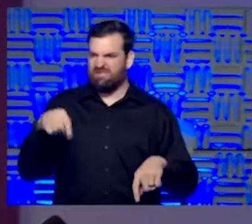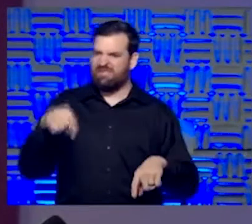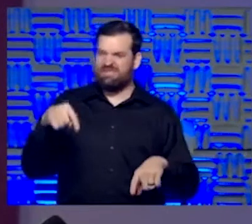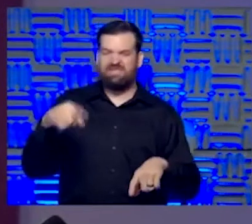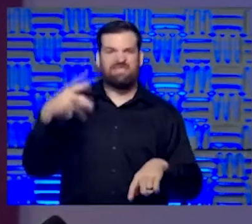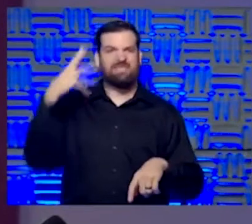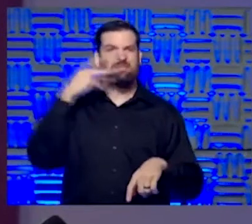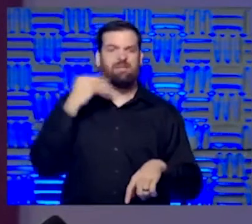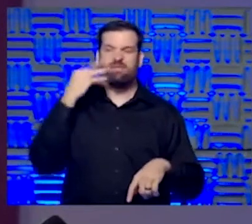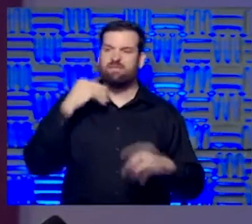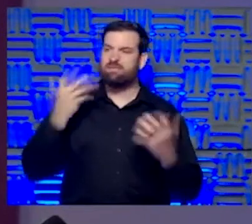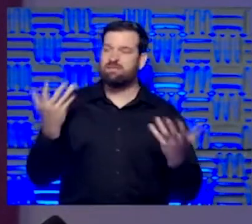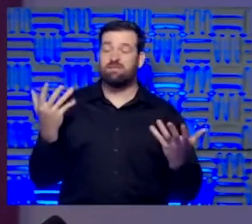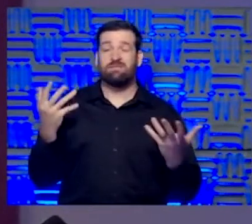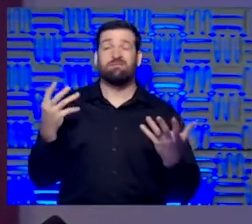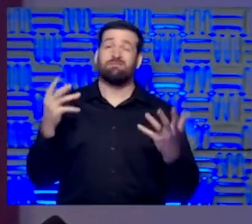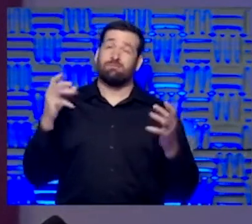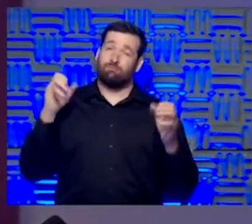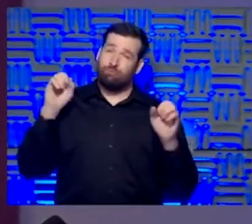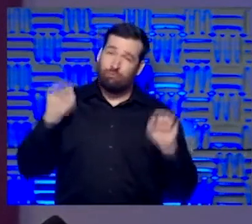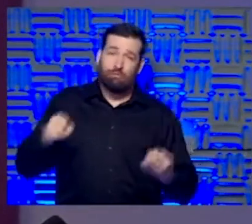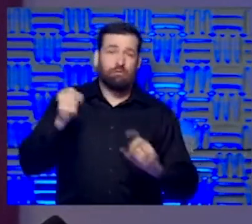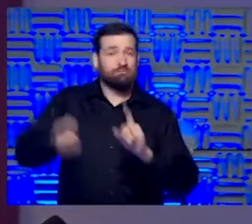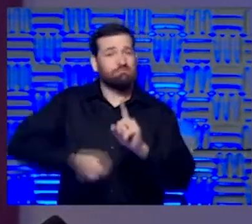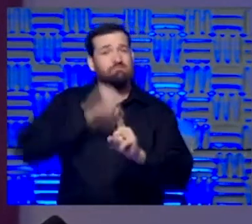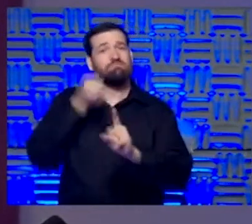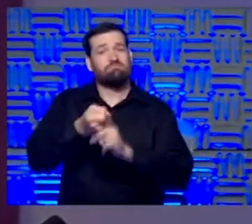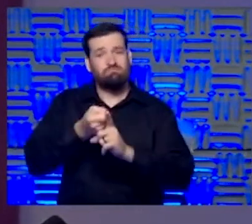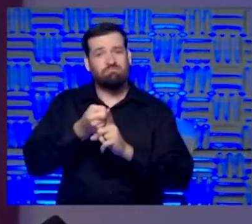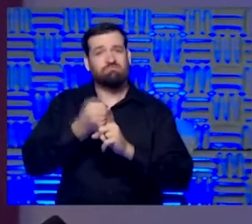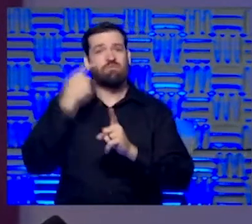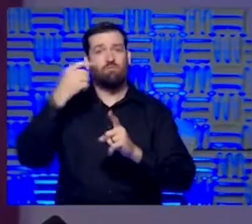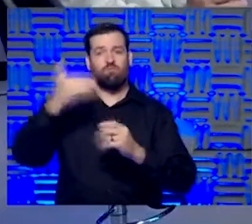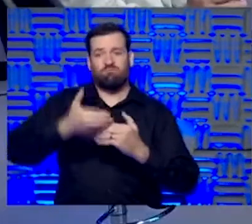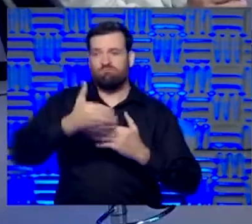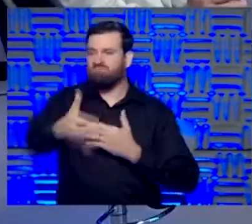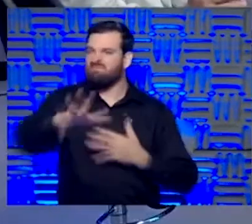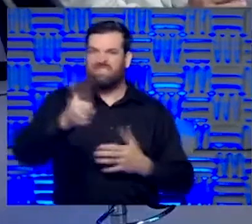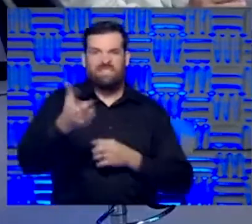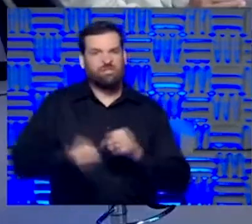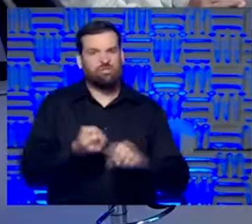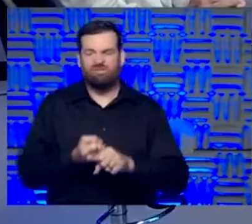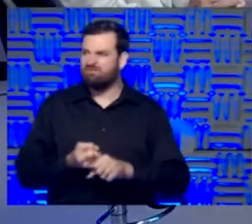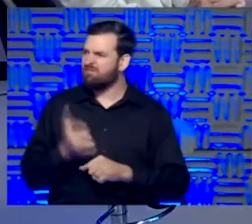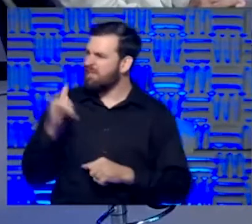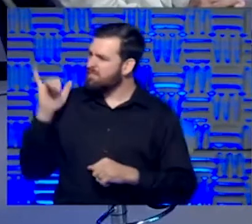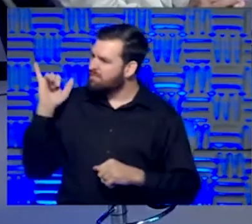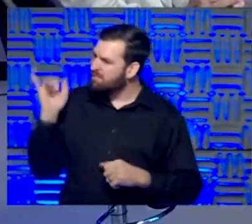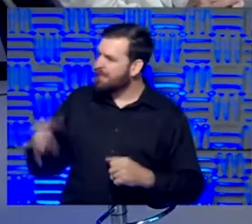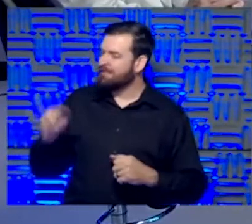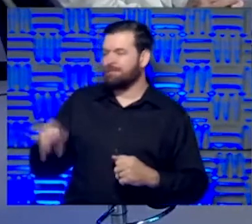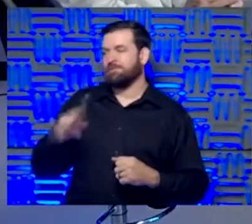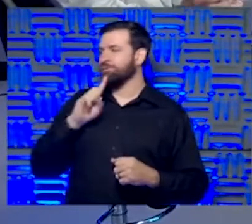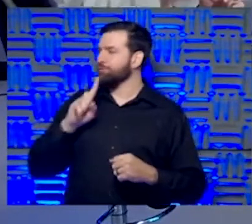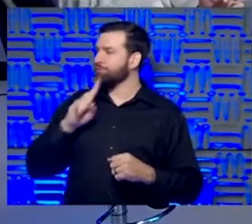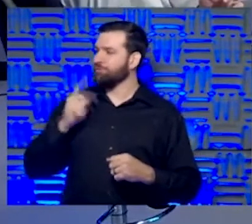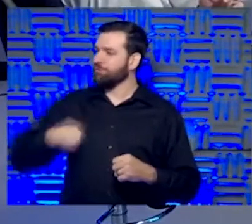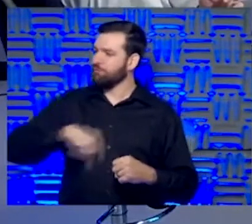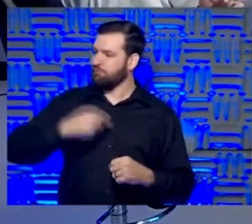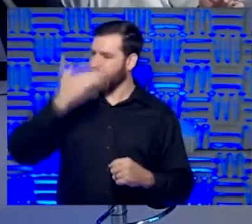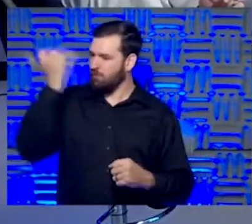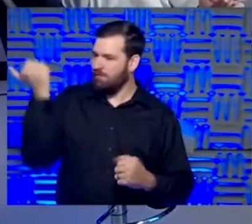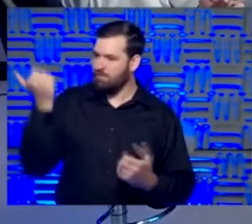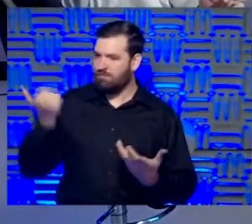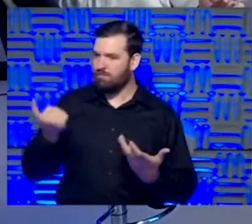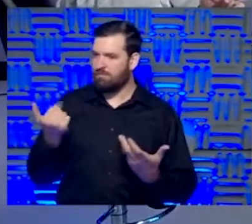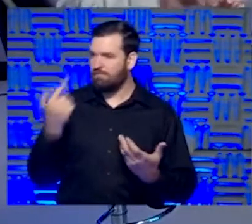experience I think could have implications for the next decade. Yeah, isn't that is so true. We forget because